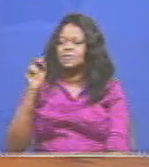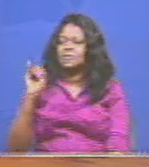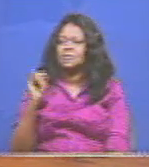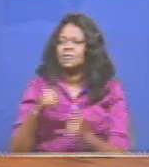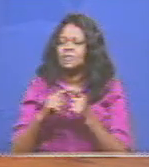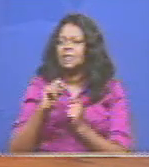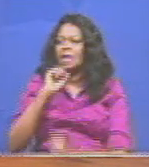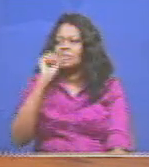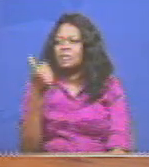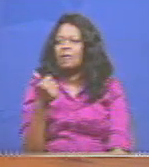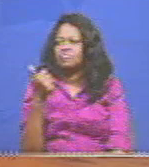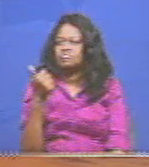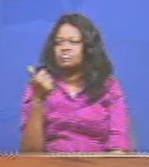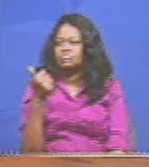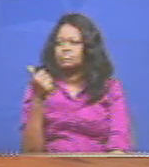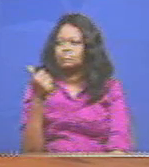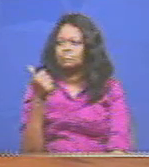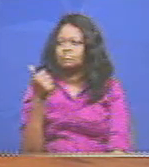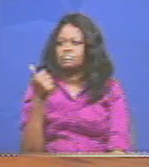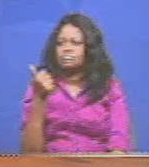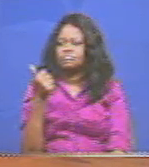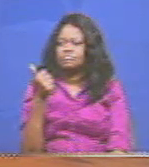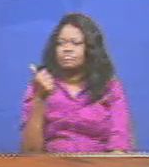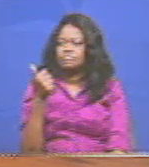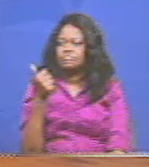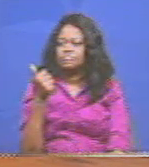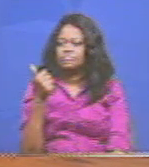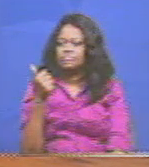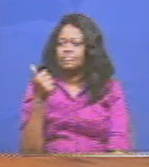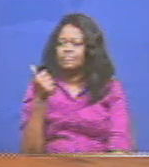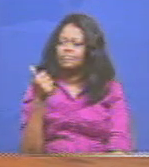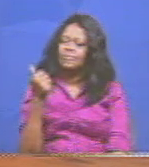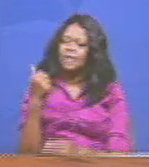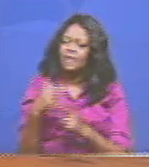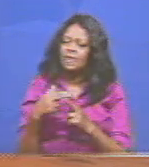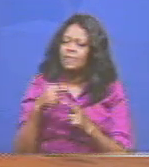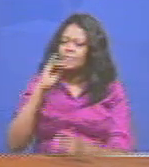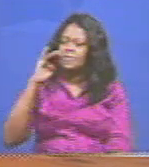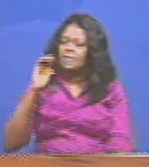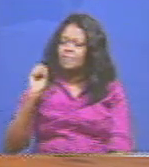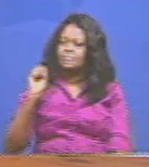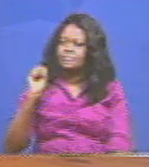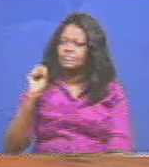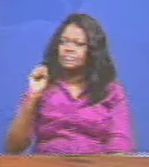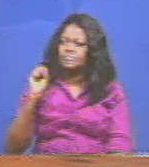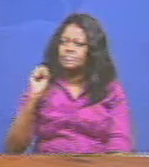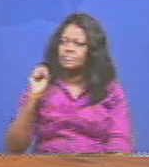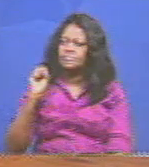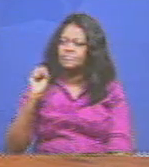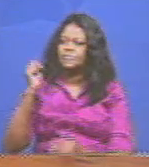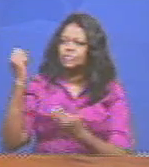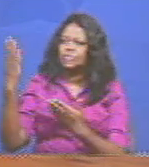also joined by Embakasi North MP, Mr. James Gakuya. Welcome,